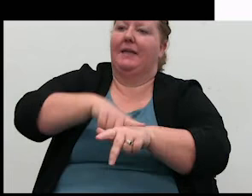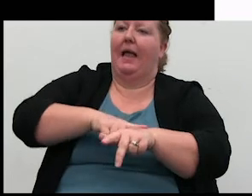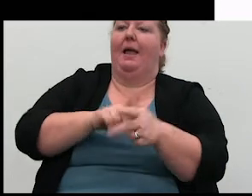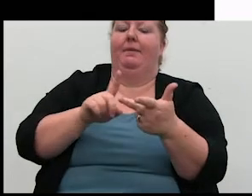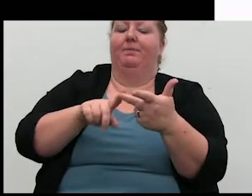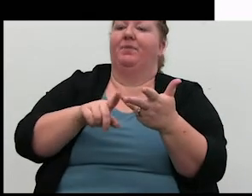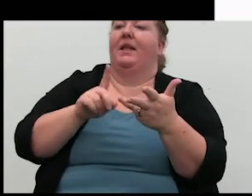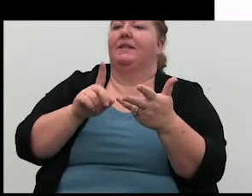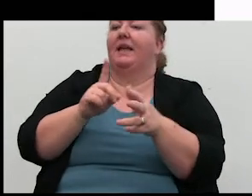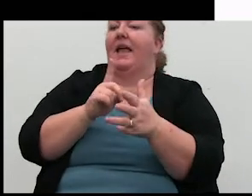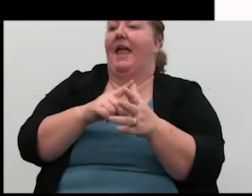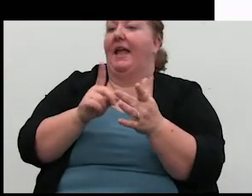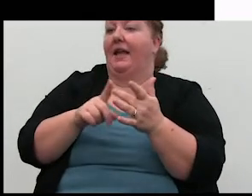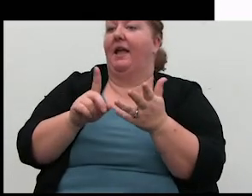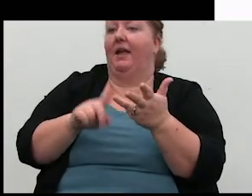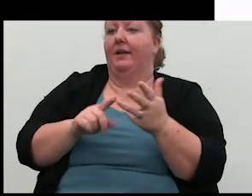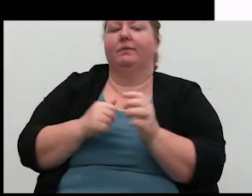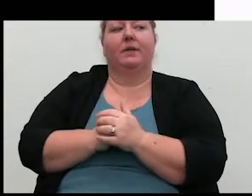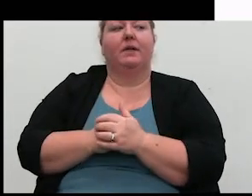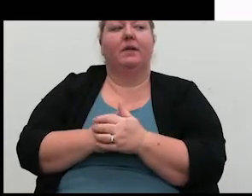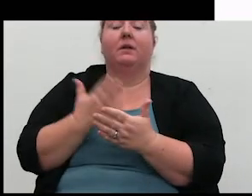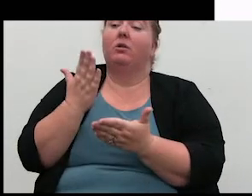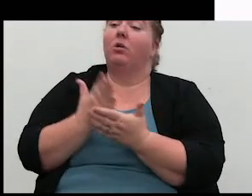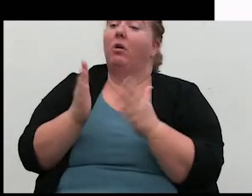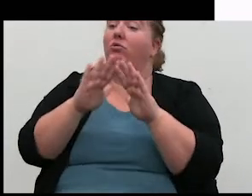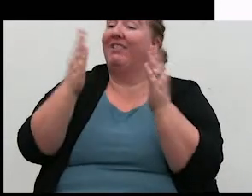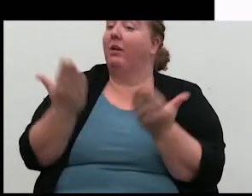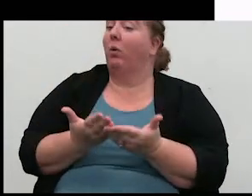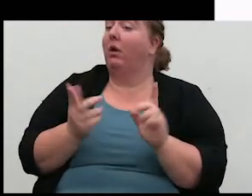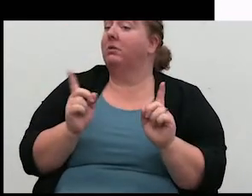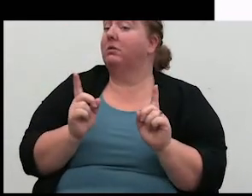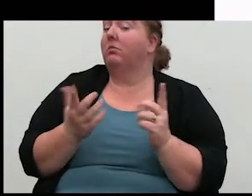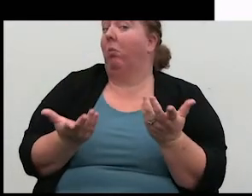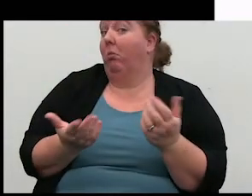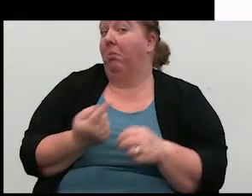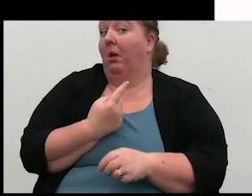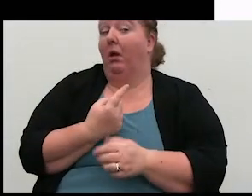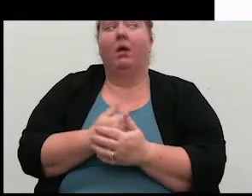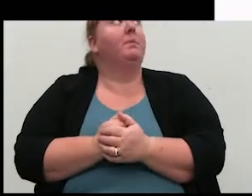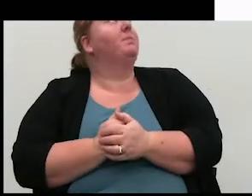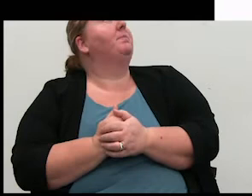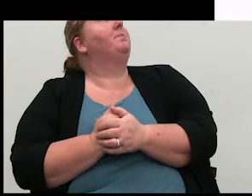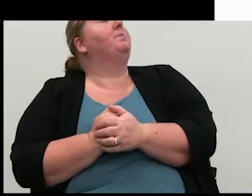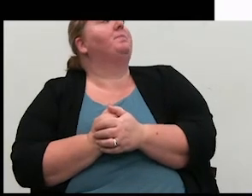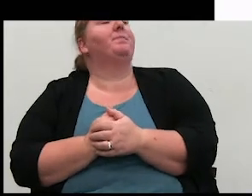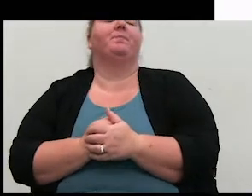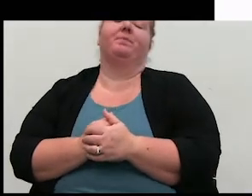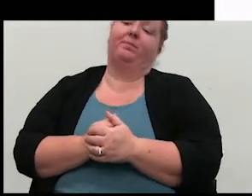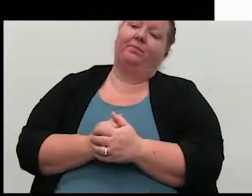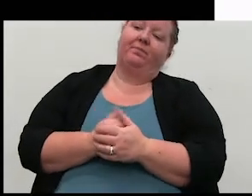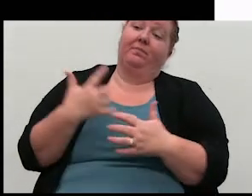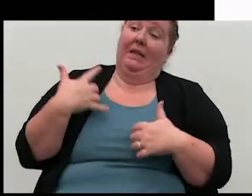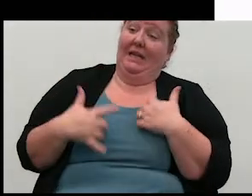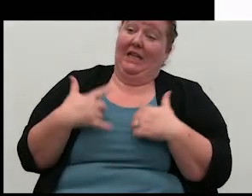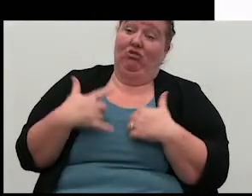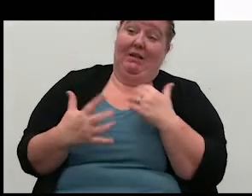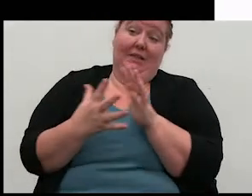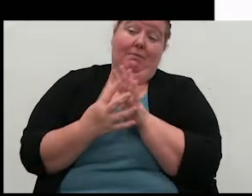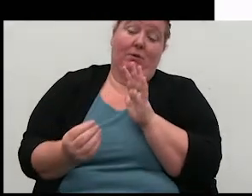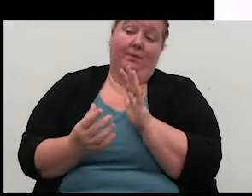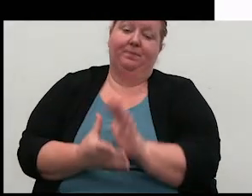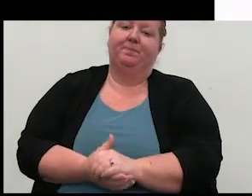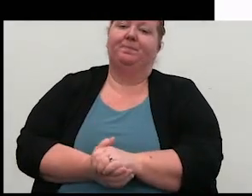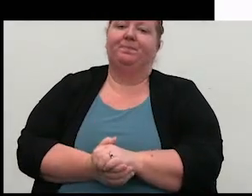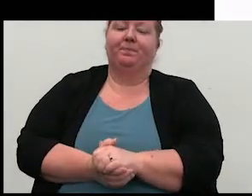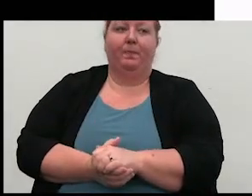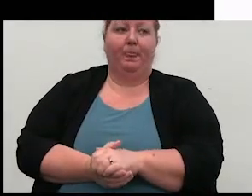What does it do in practice in the real world? Well, this is one of the interesting examples of what you can do